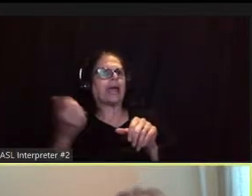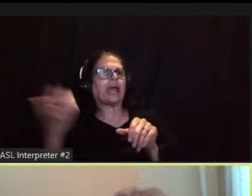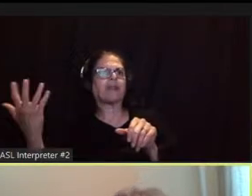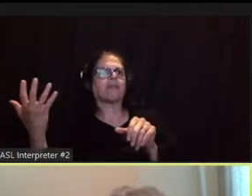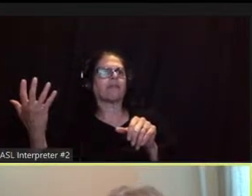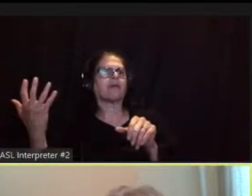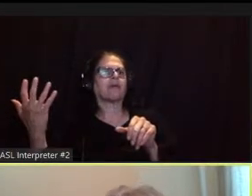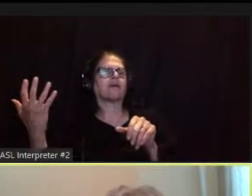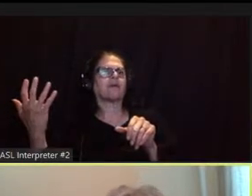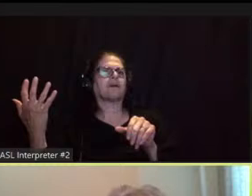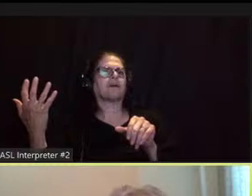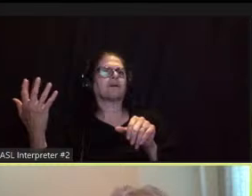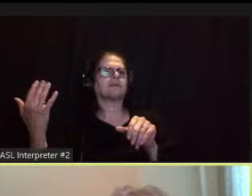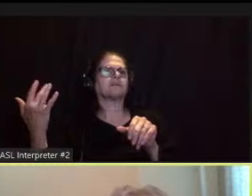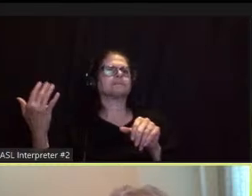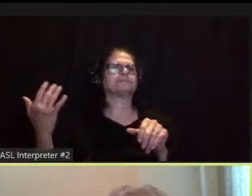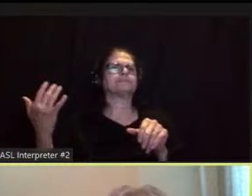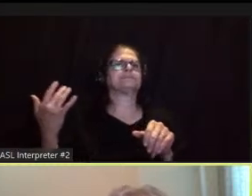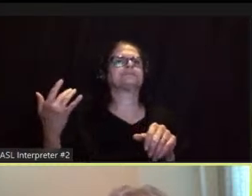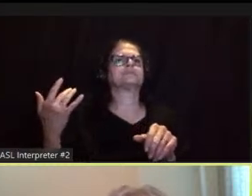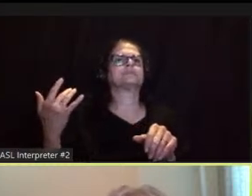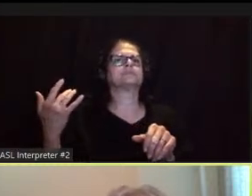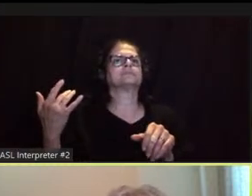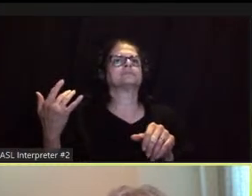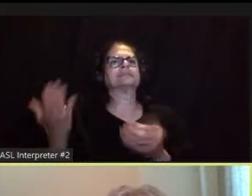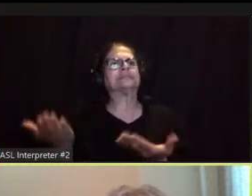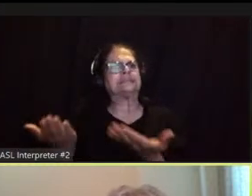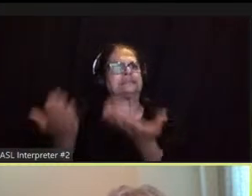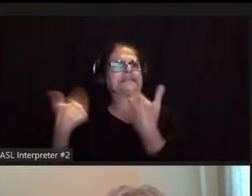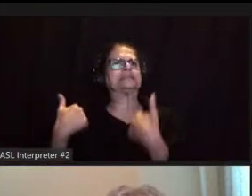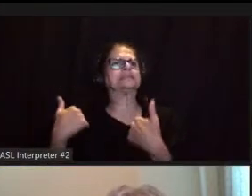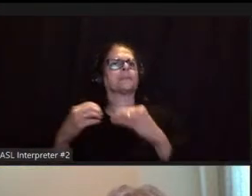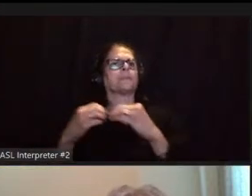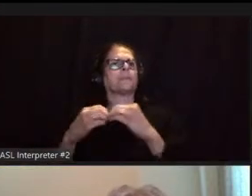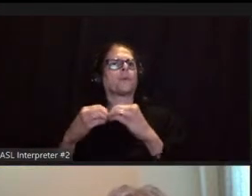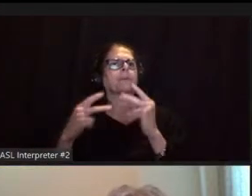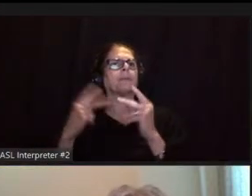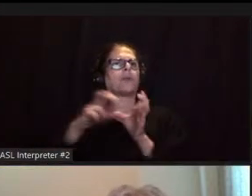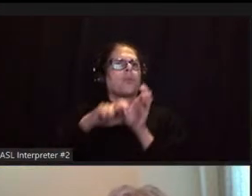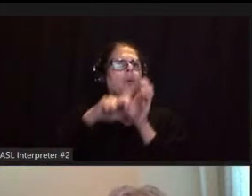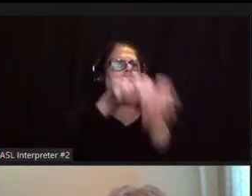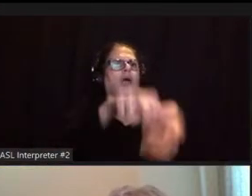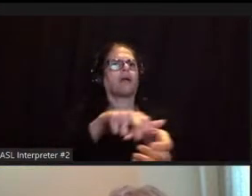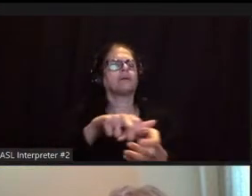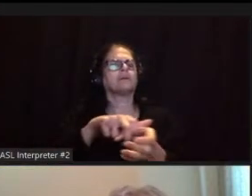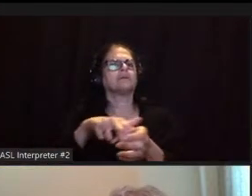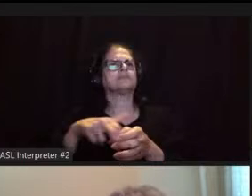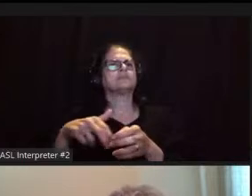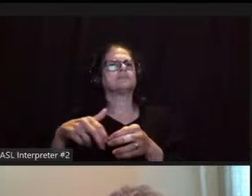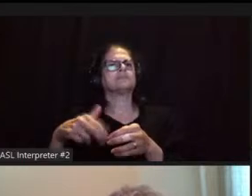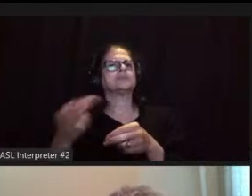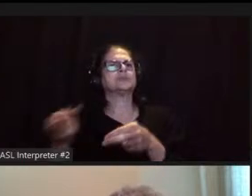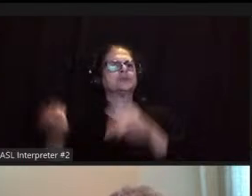as to enlist more ridership? At this time, are we doing anything to work towards that?